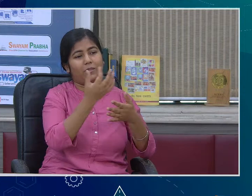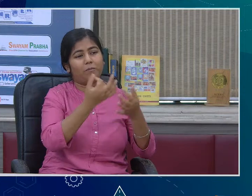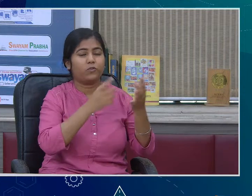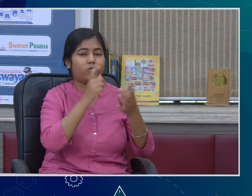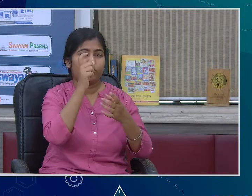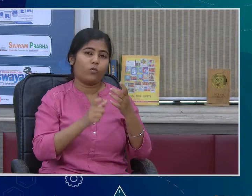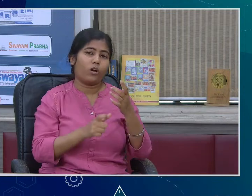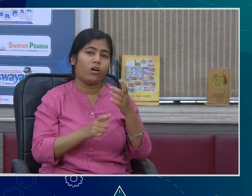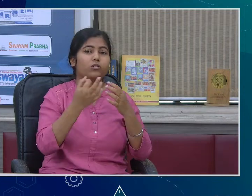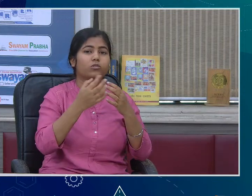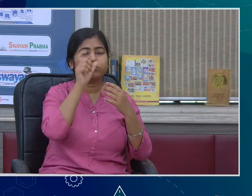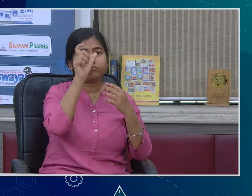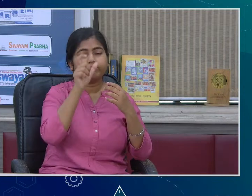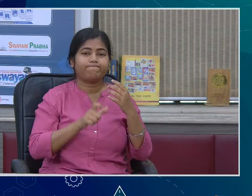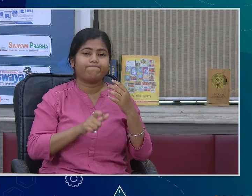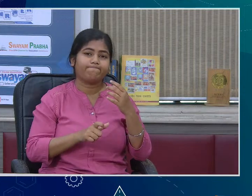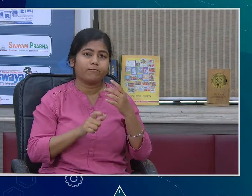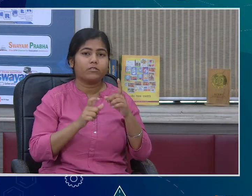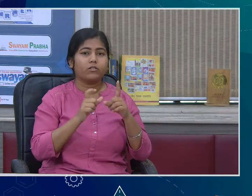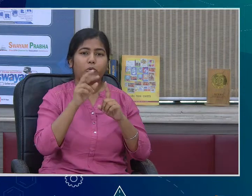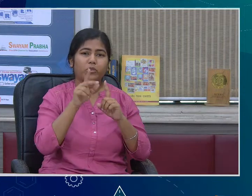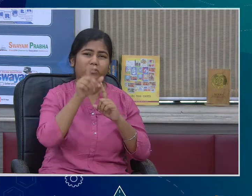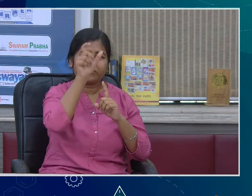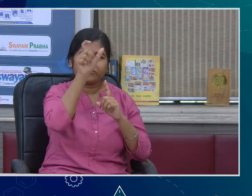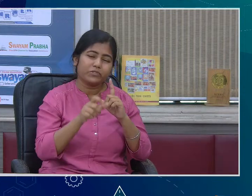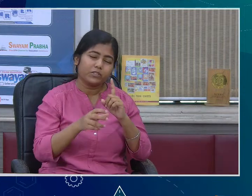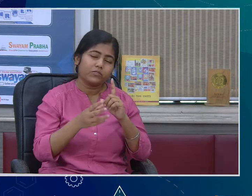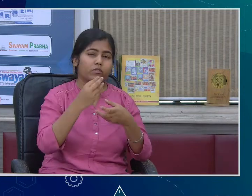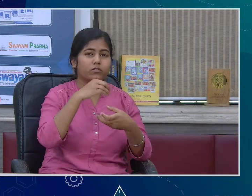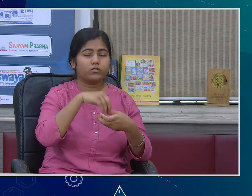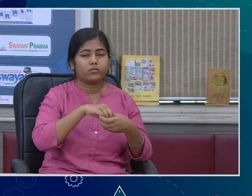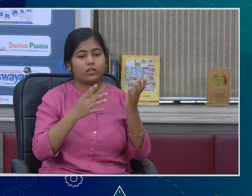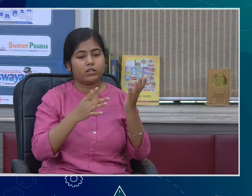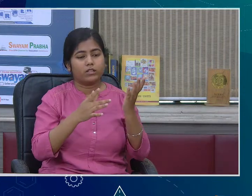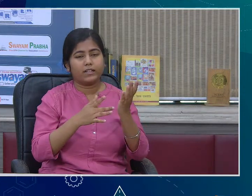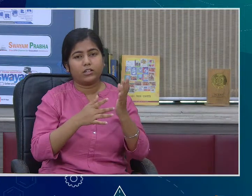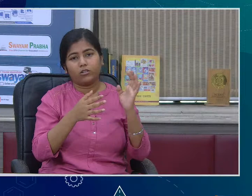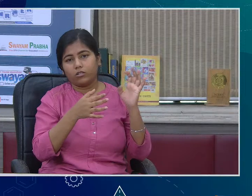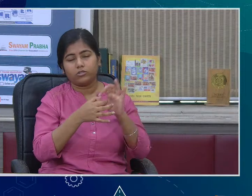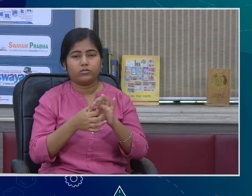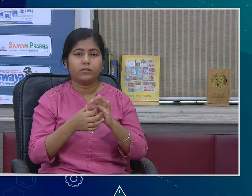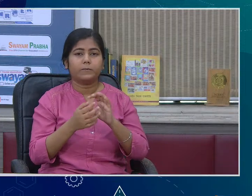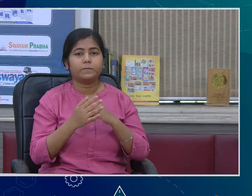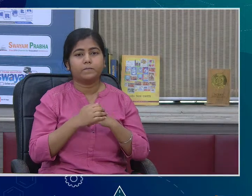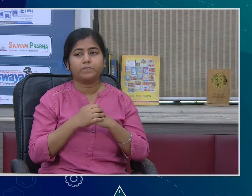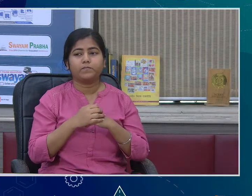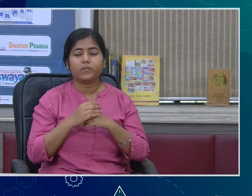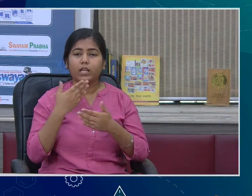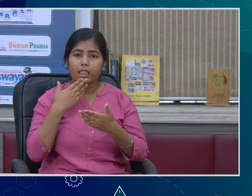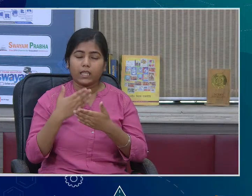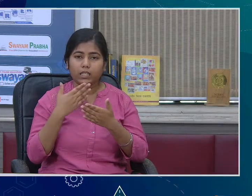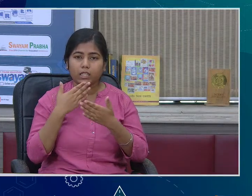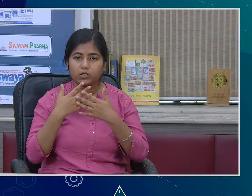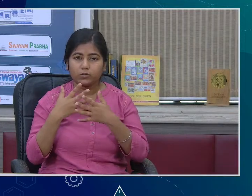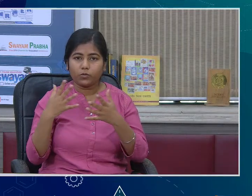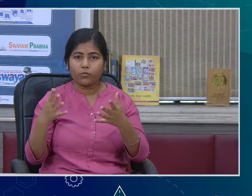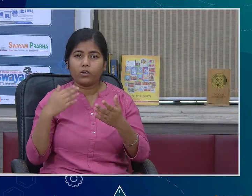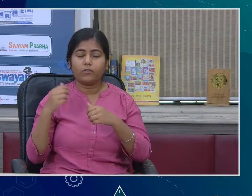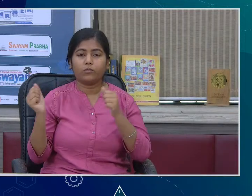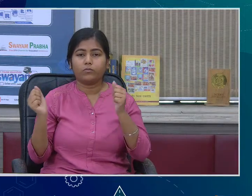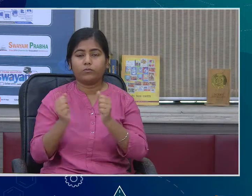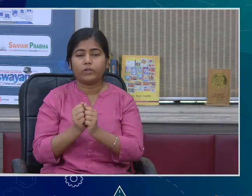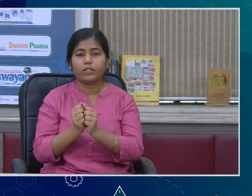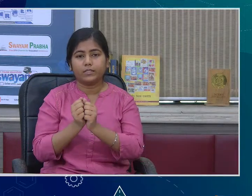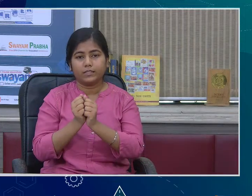new vocabulary through this technology. All right. Thank you. Thank you so much, ma'am, for being with